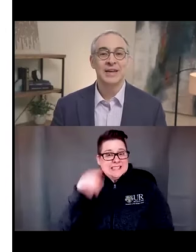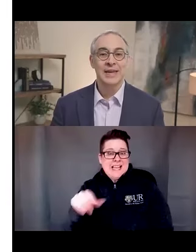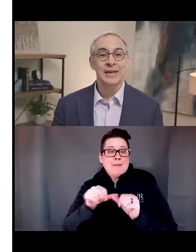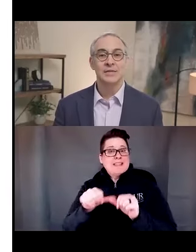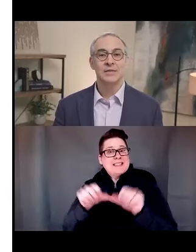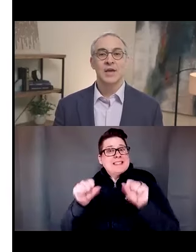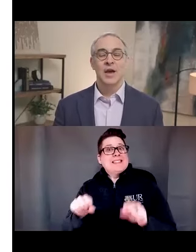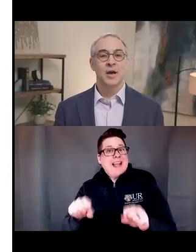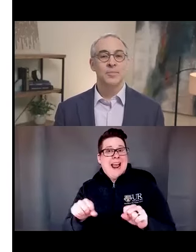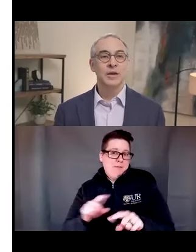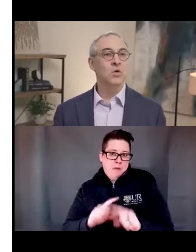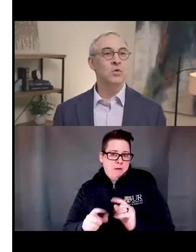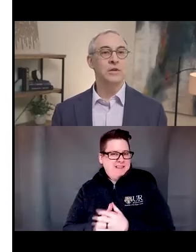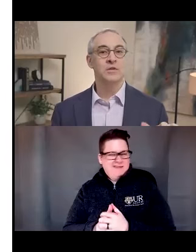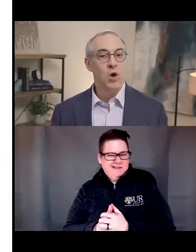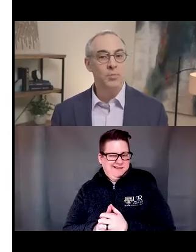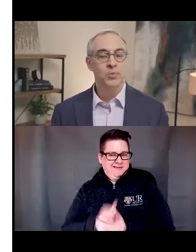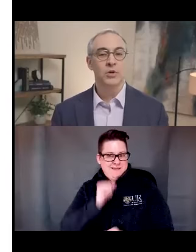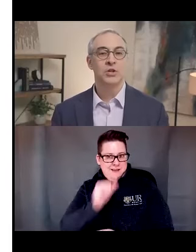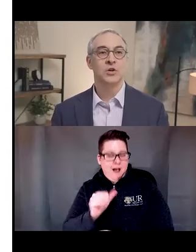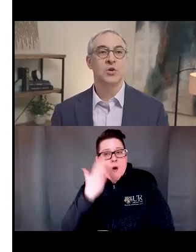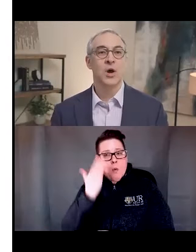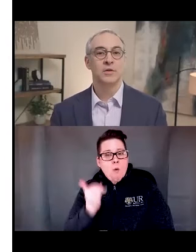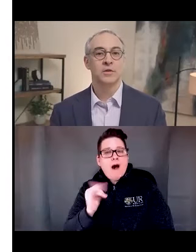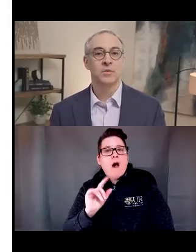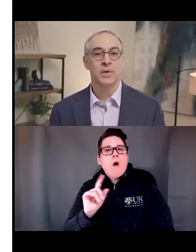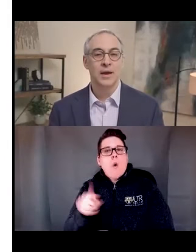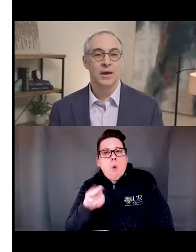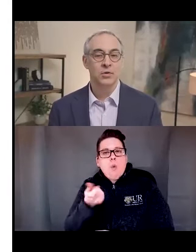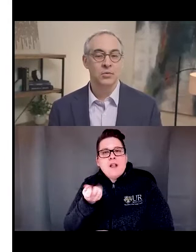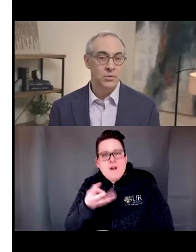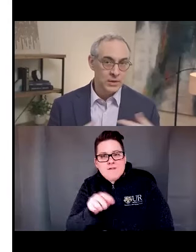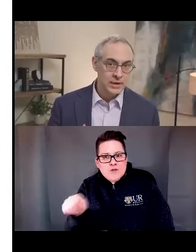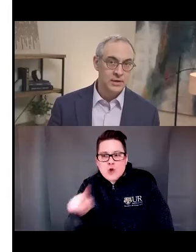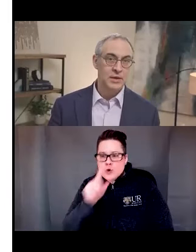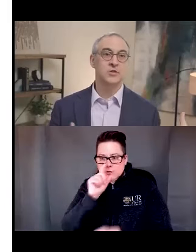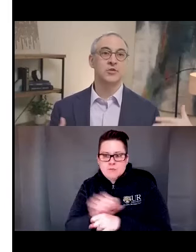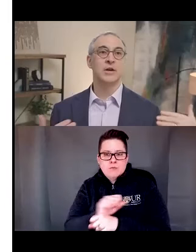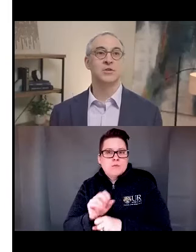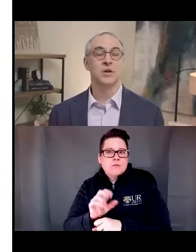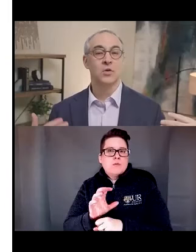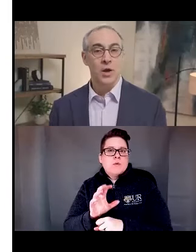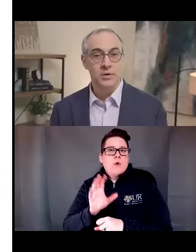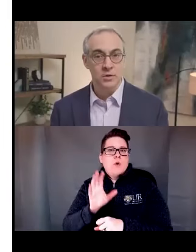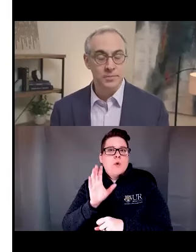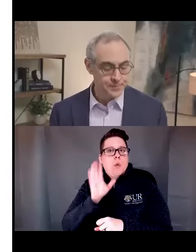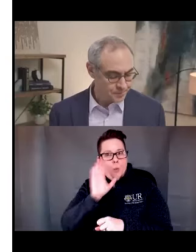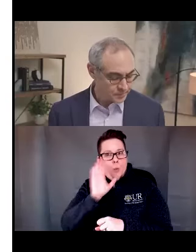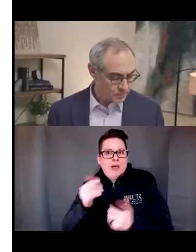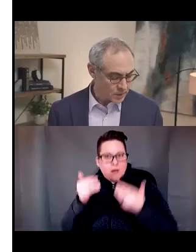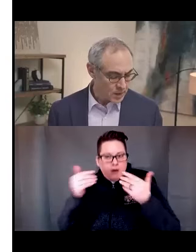than it is, because only a small proportion go on to who attend the trainer actually go on